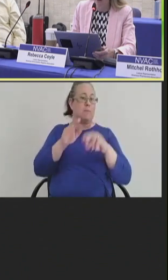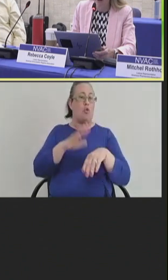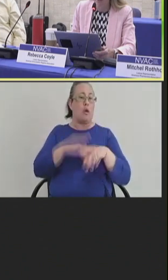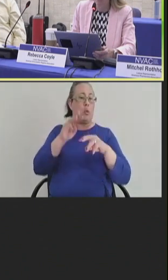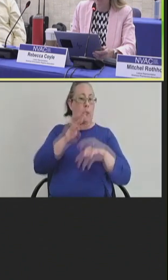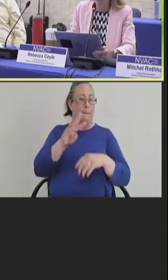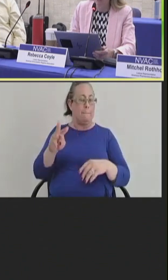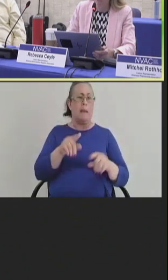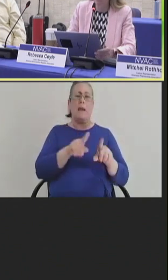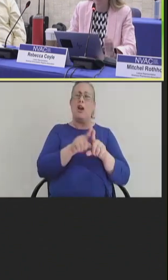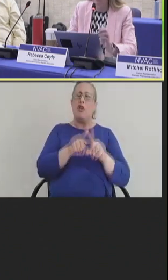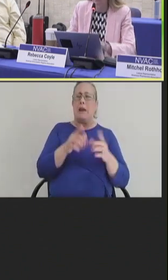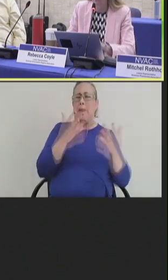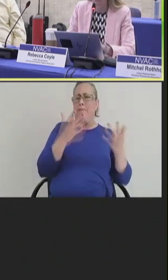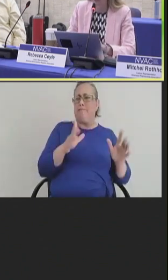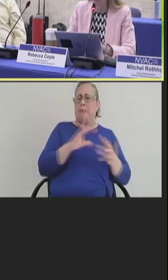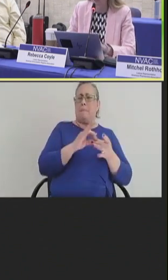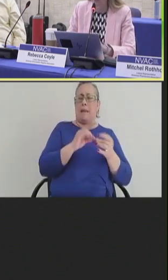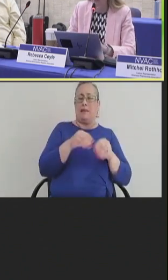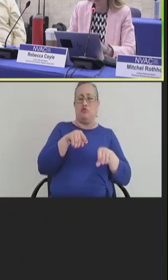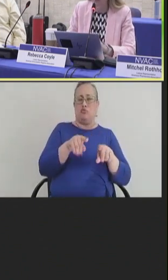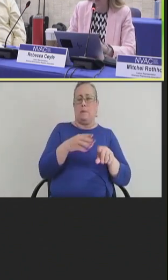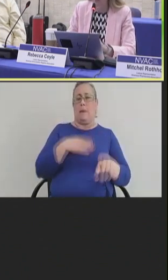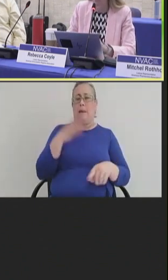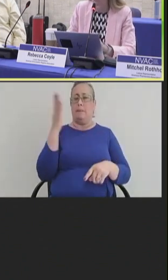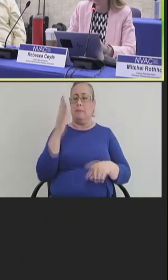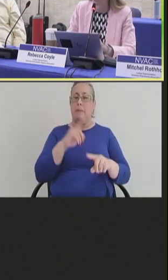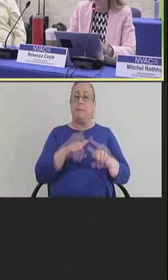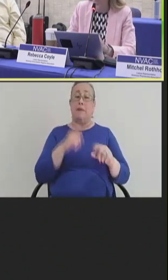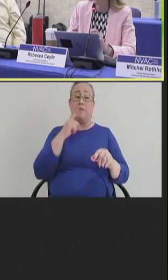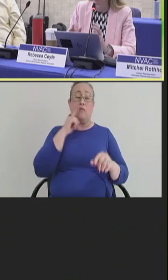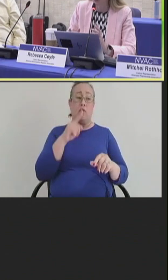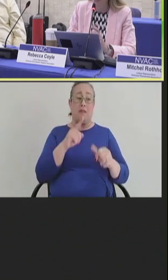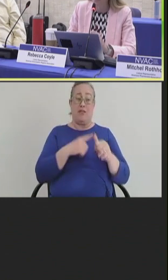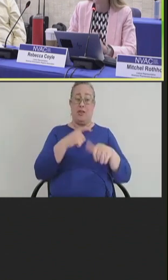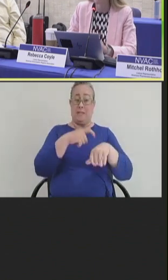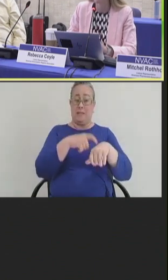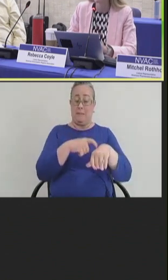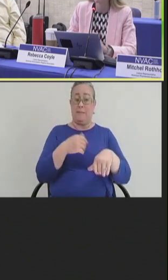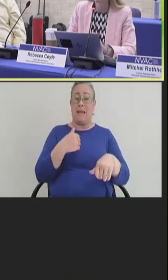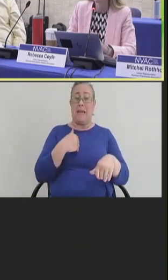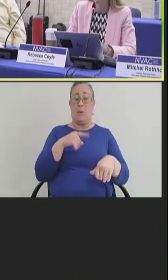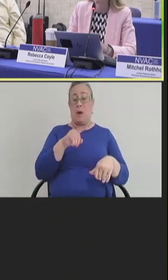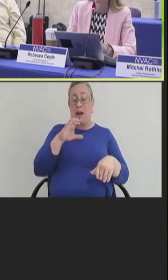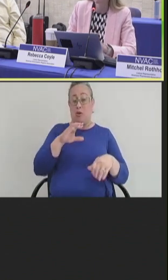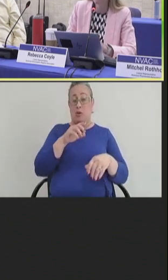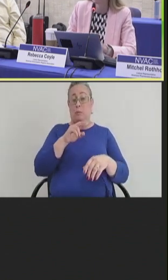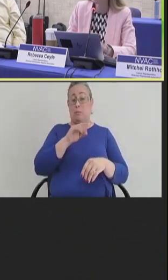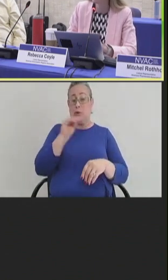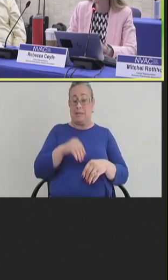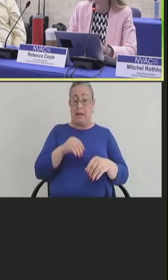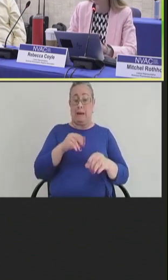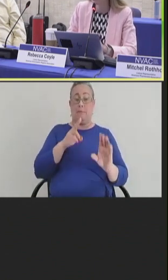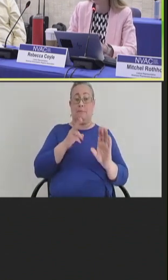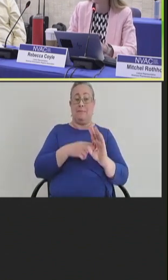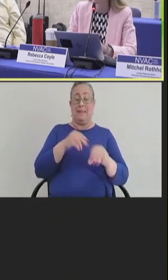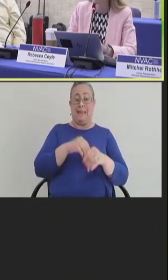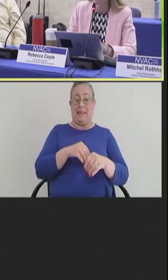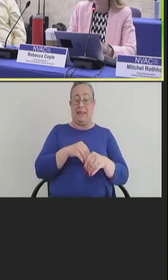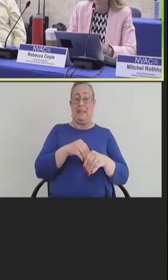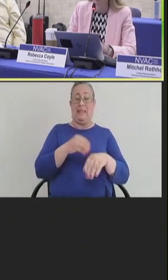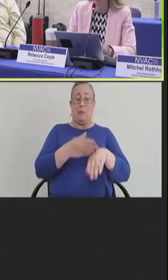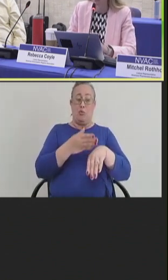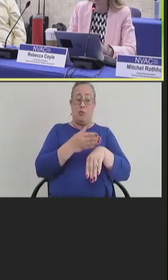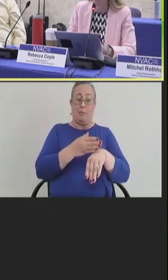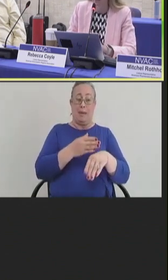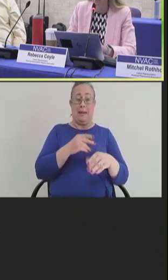I already mentioned this in my presentation, but I'll just note that for the first time, we did get 100% participation in our measurement and improvement initiative. This